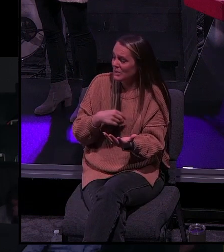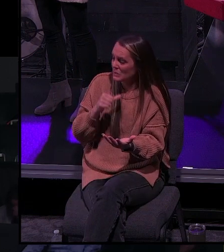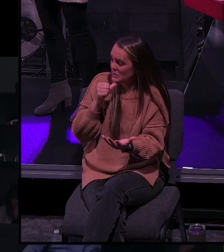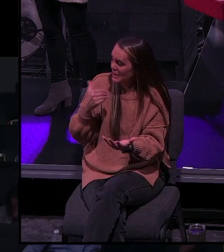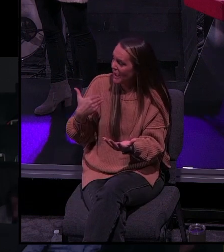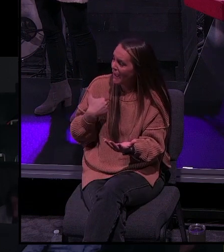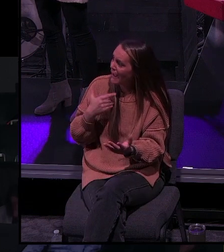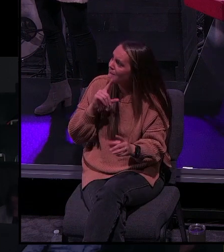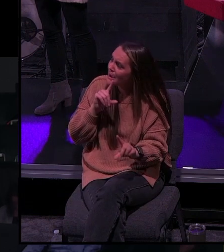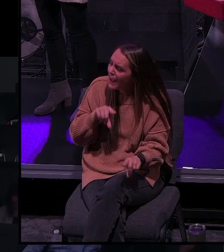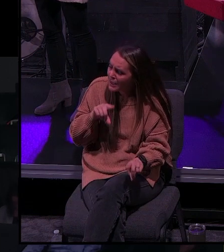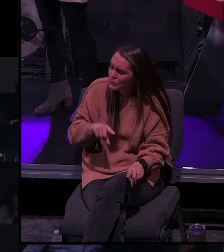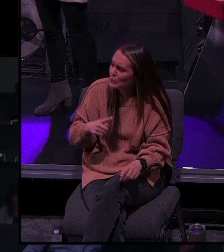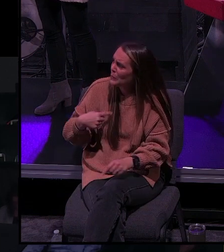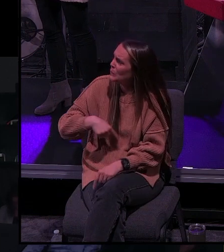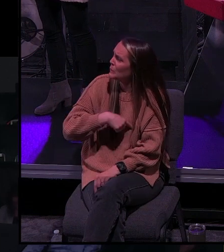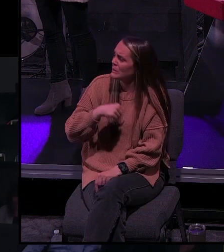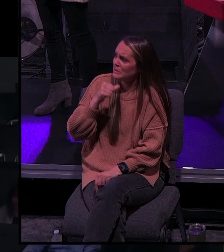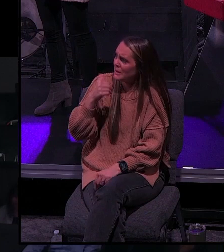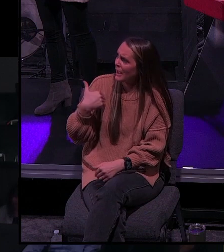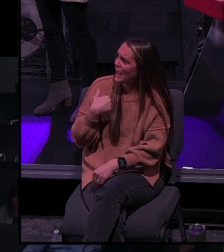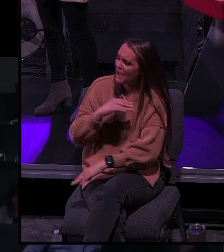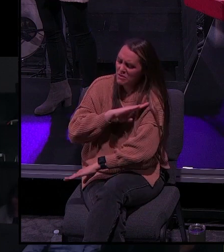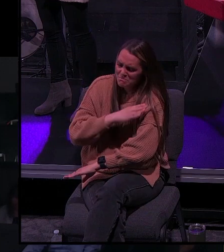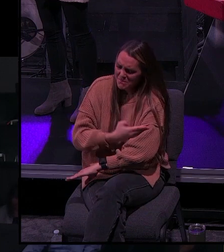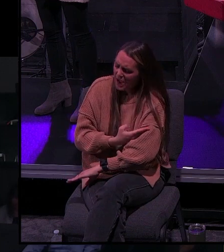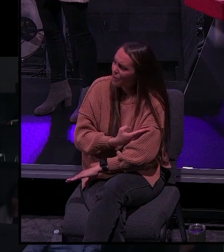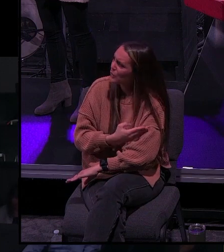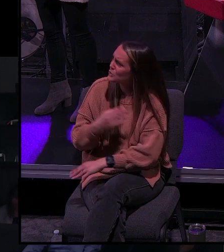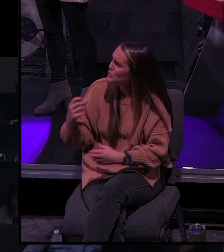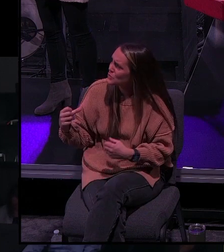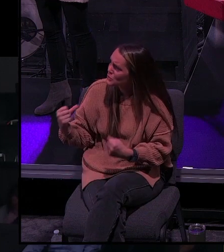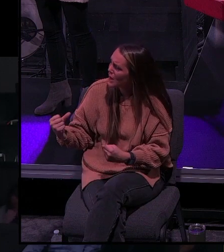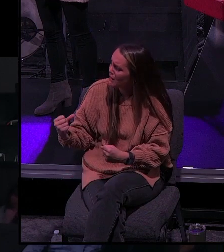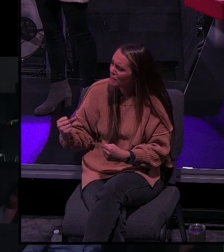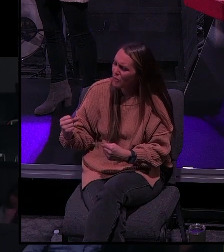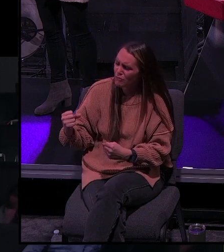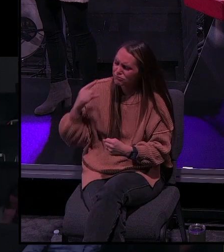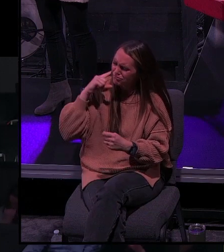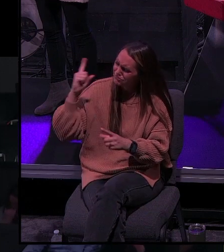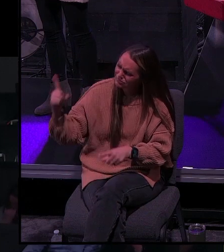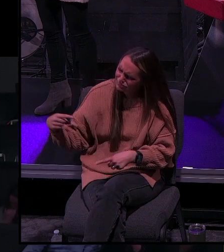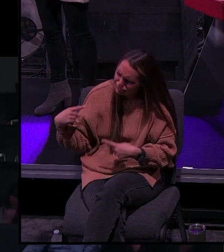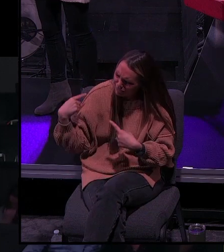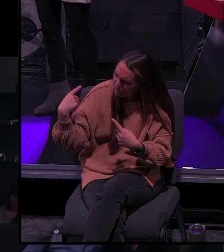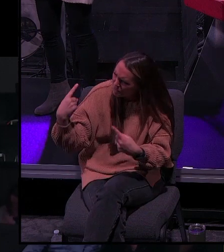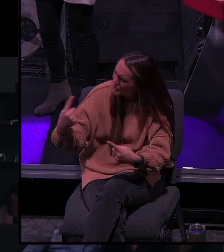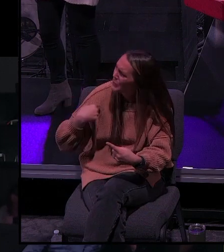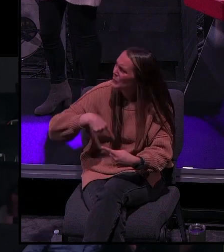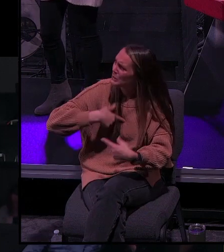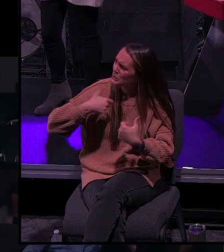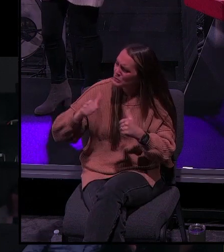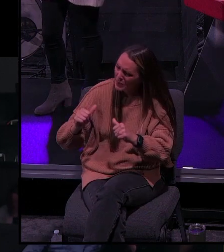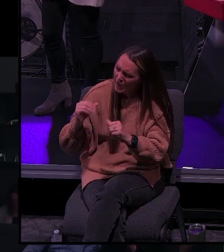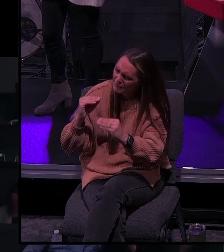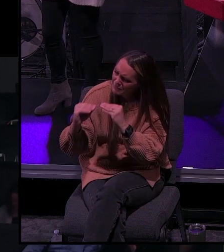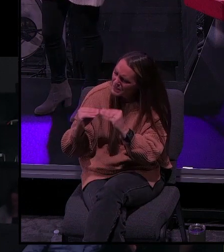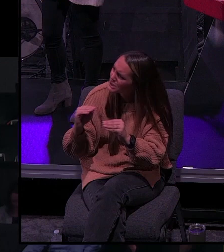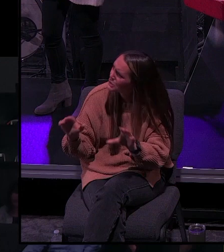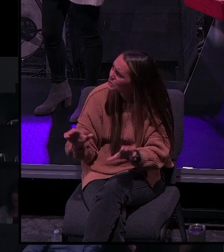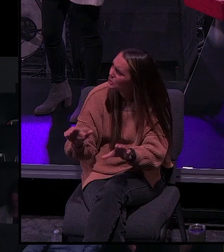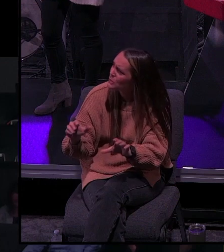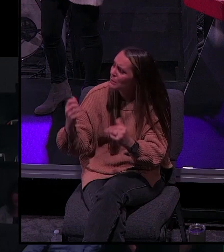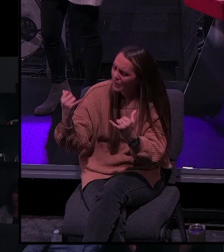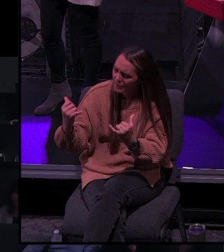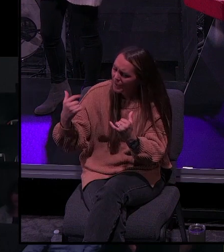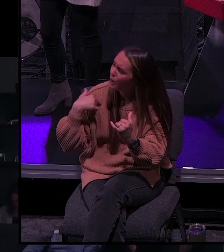power in our own strength. For too long, we've been trying to do things and fix things in our own power. So we just come to you right